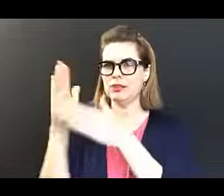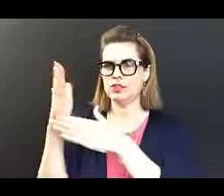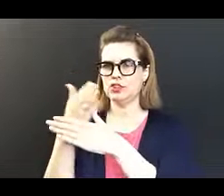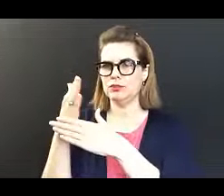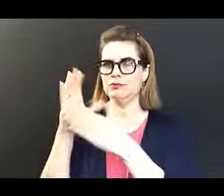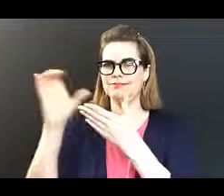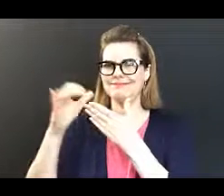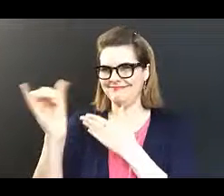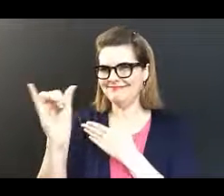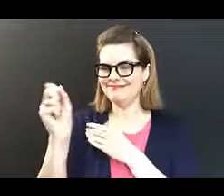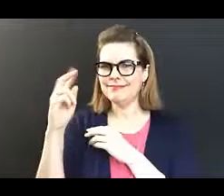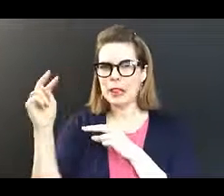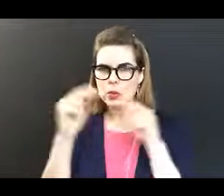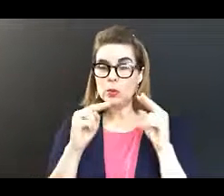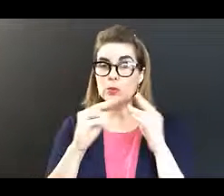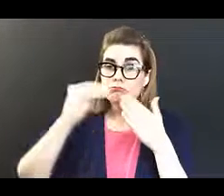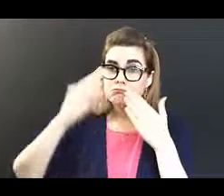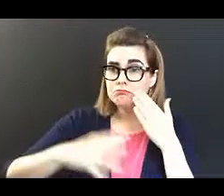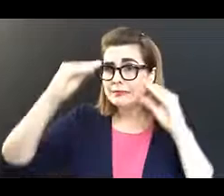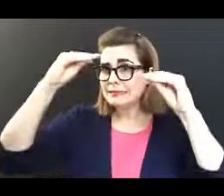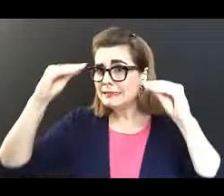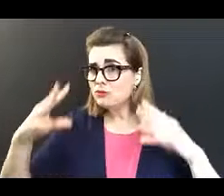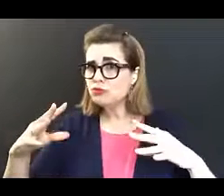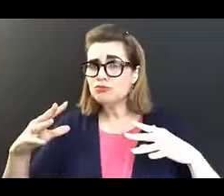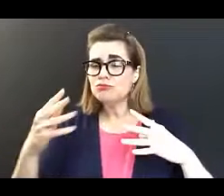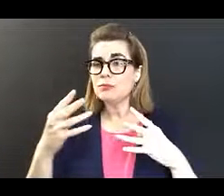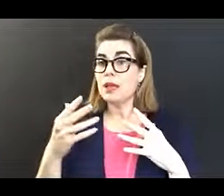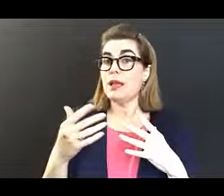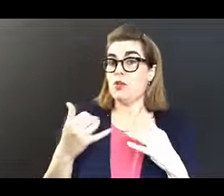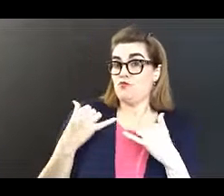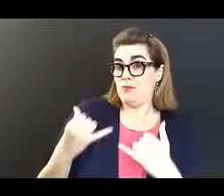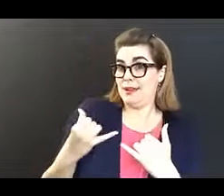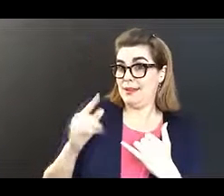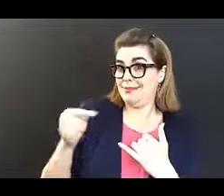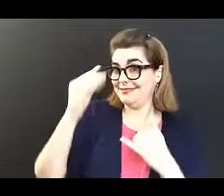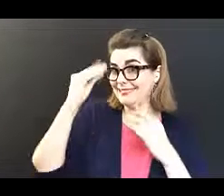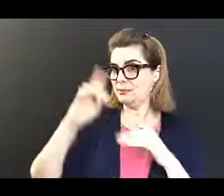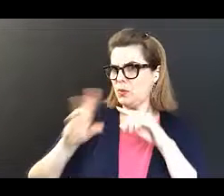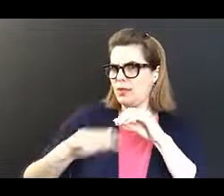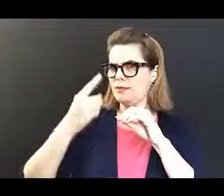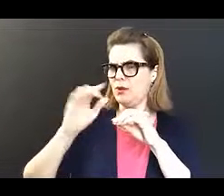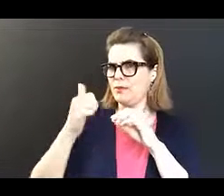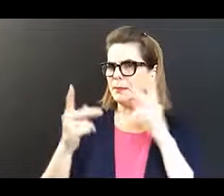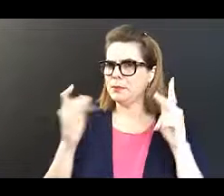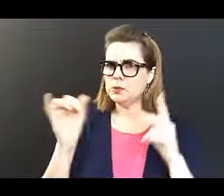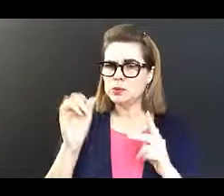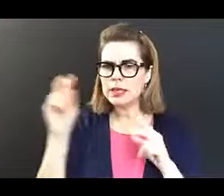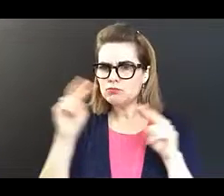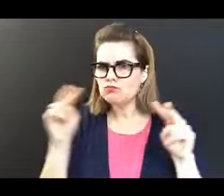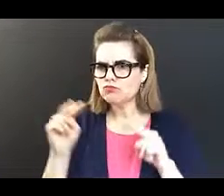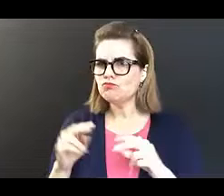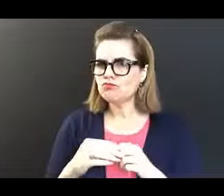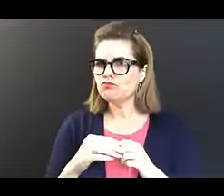that students or teachers we've been using it for teachers, but we'll begin adding opportunities there as well that you can share with